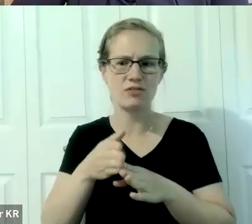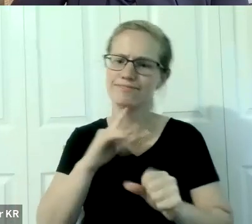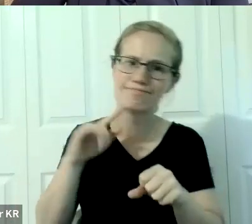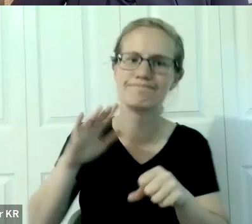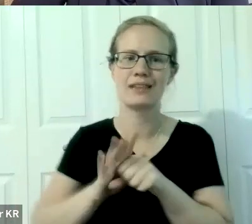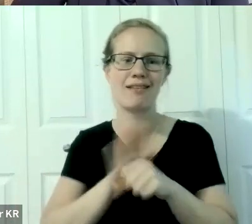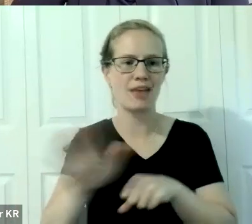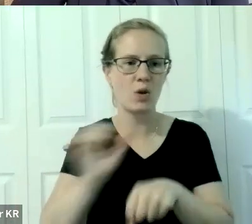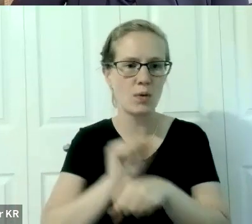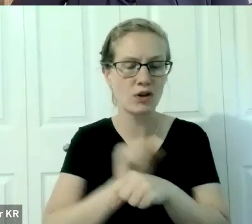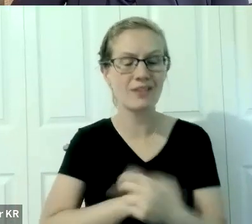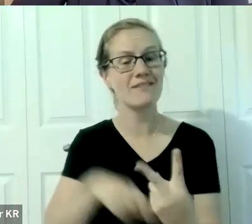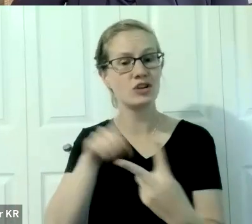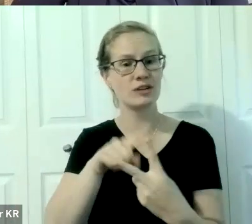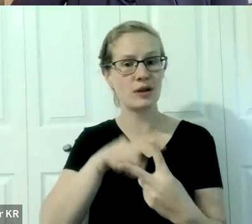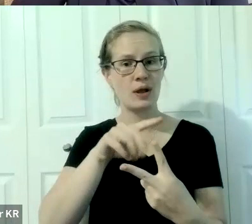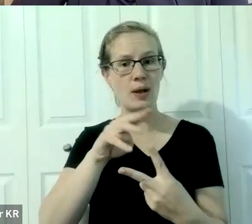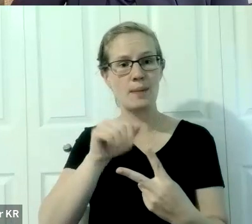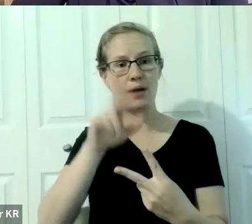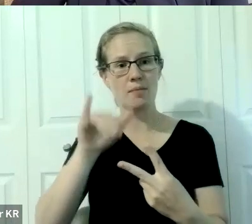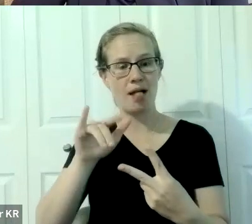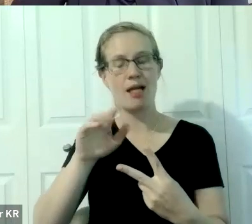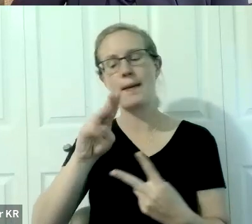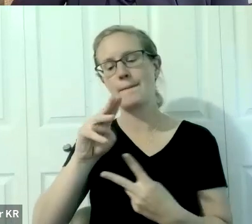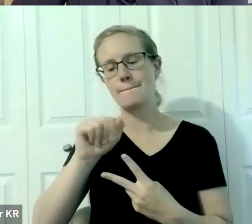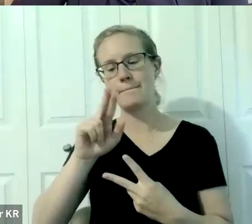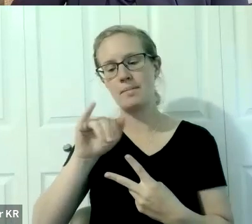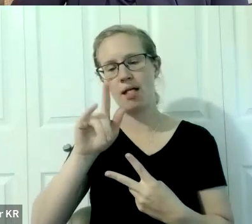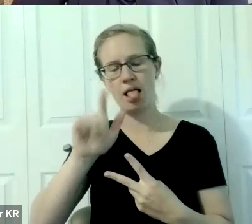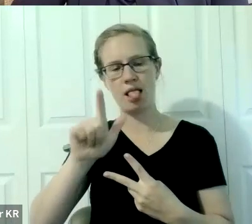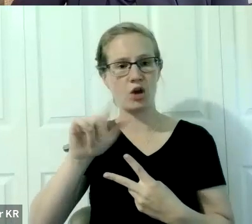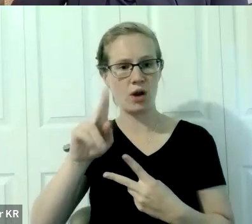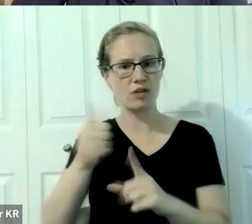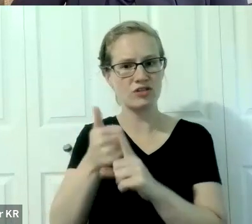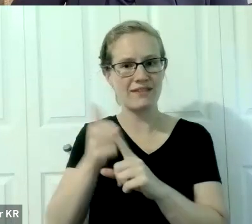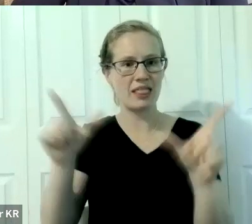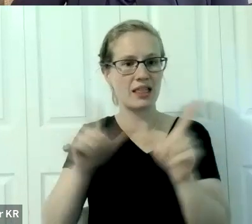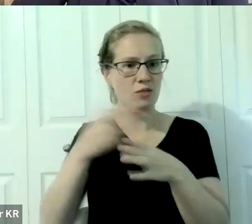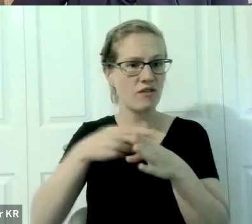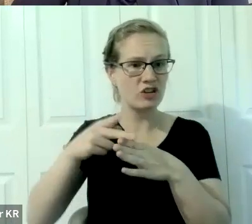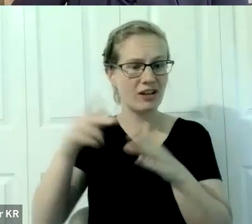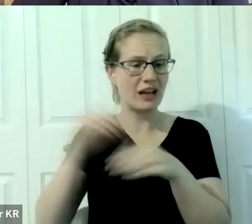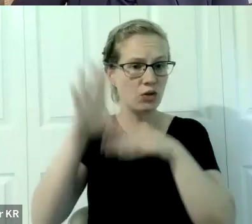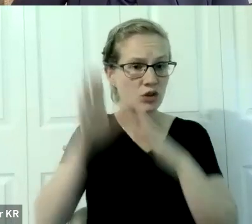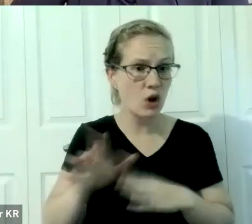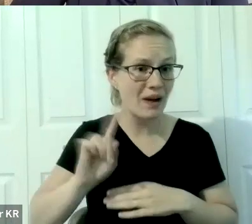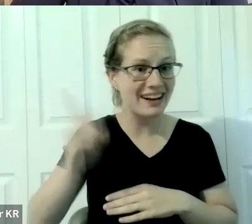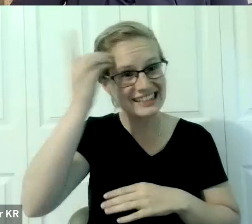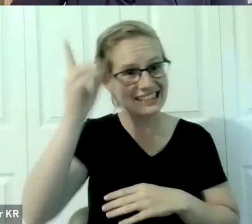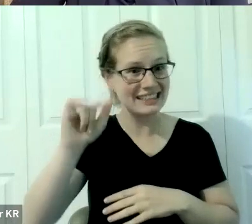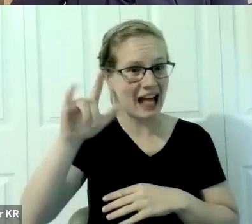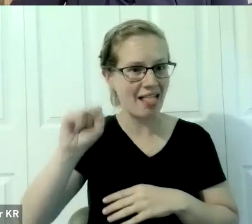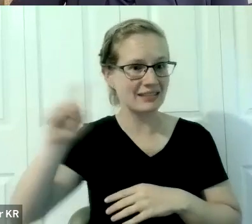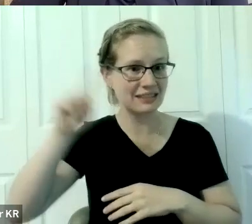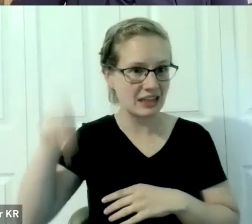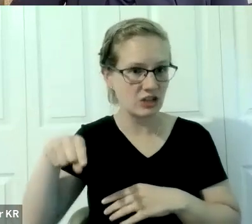what they do. The first is Maribel Laguna. She's a licensed professional counselor in Dallas, Texas,